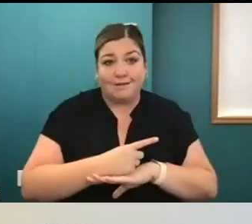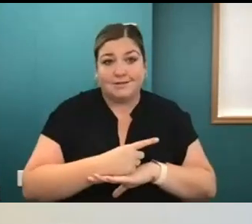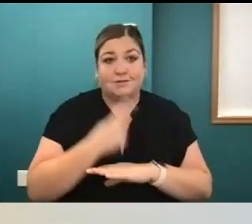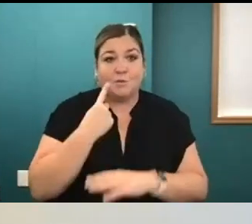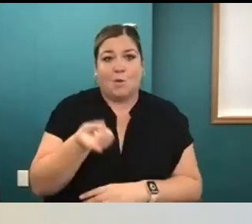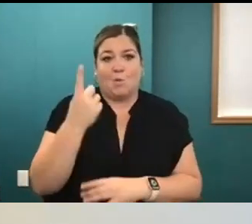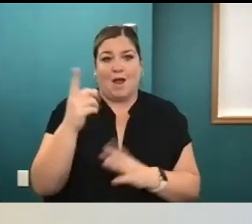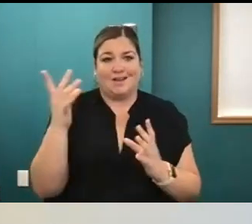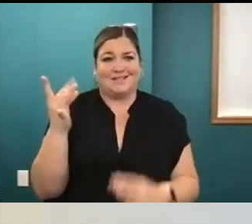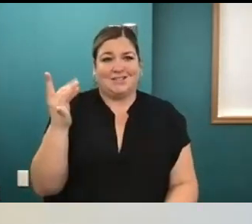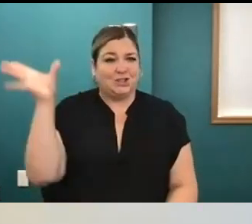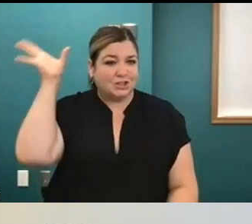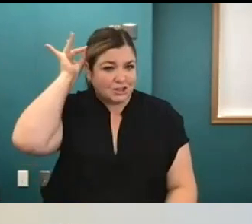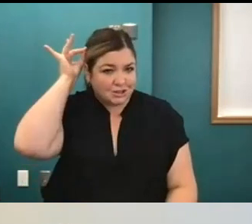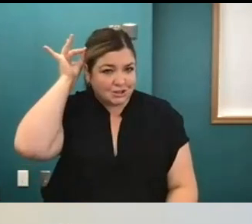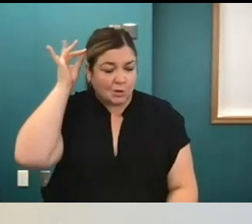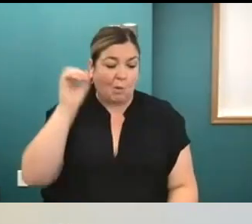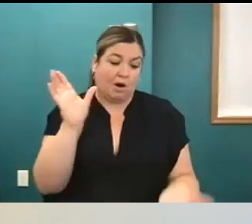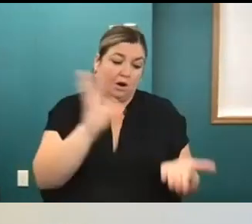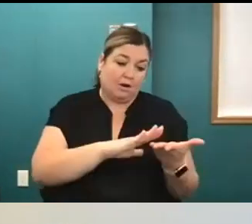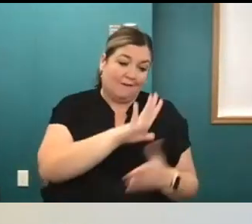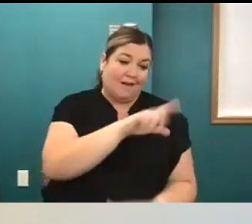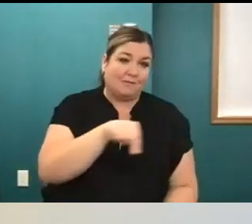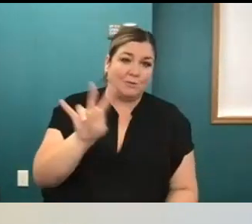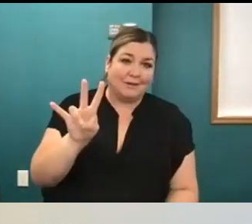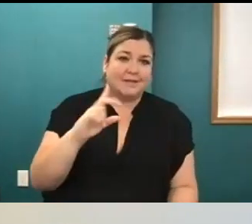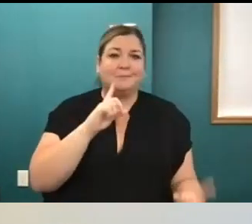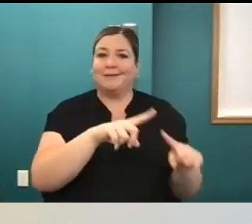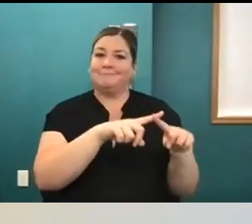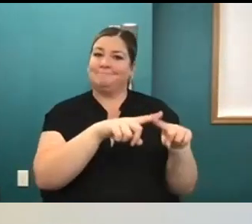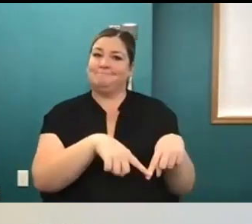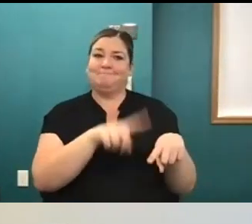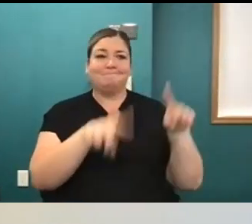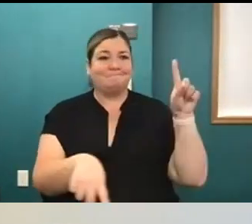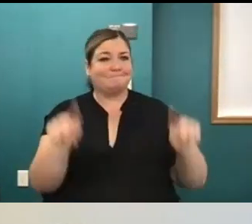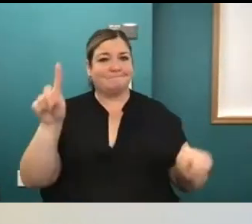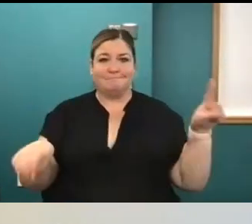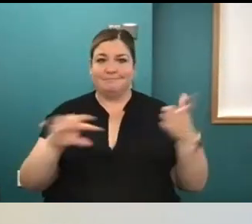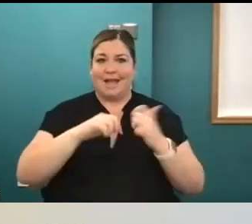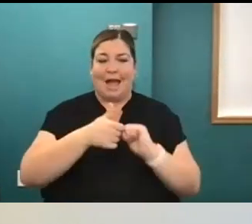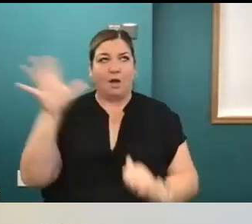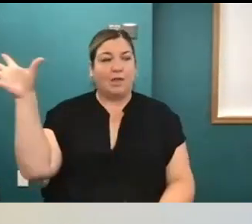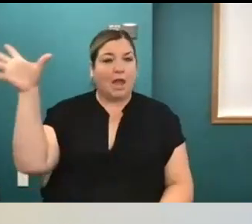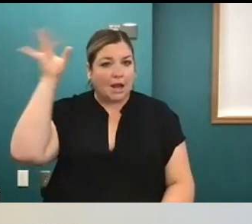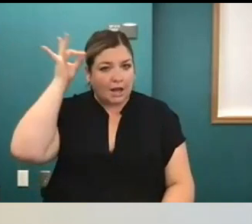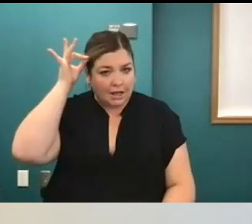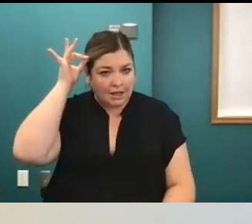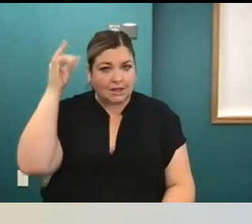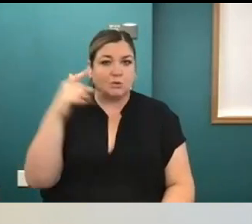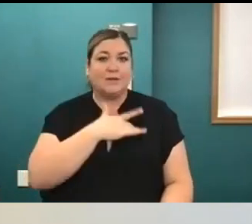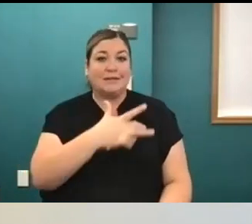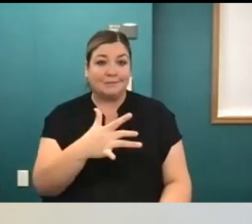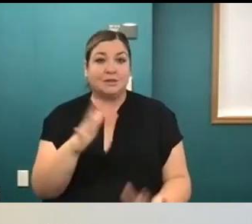sticker and as few as 5 to 7, but it all varied upon the way that they apply the adhesive. So typically we recommend that